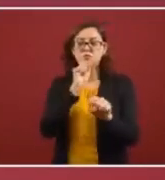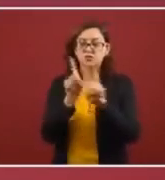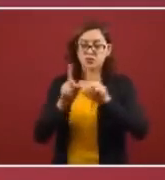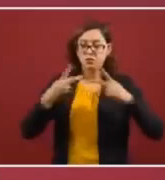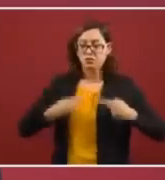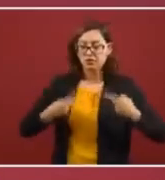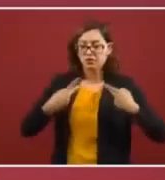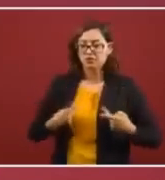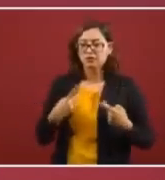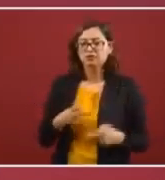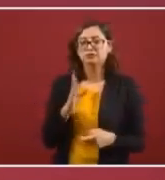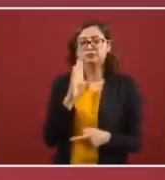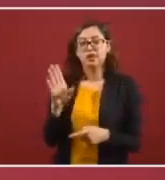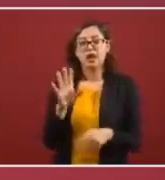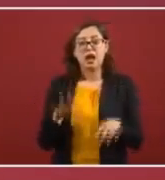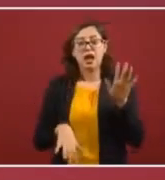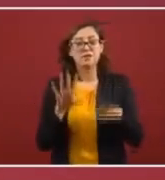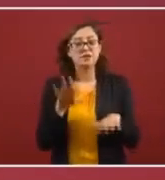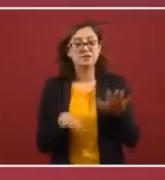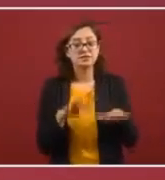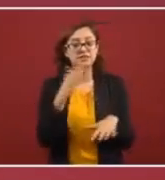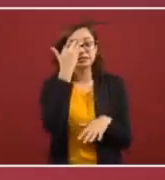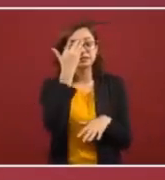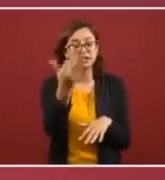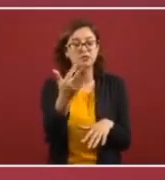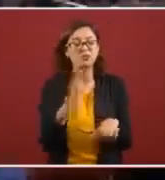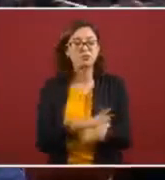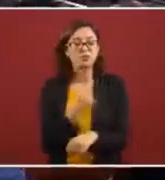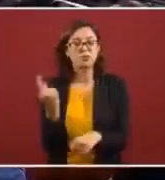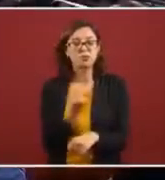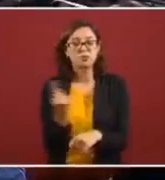directly to the patients, and some of them are delayed.